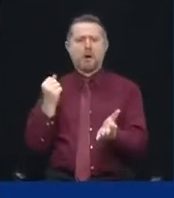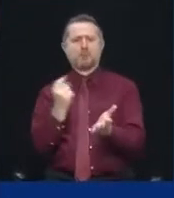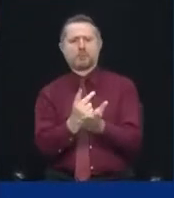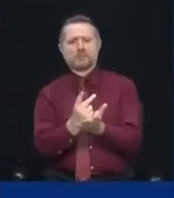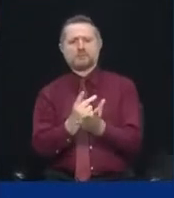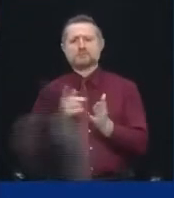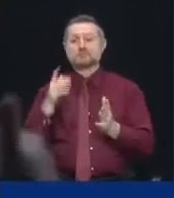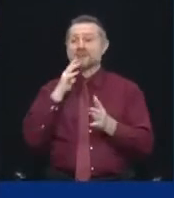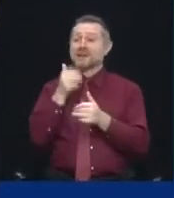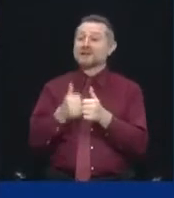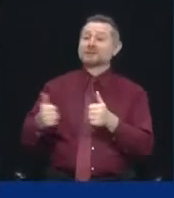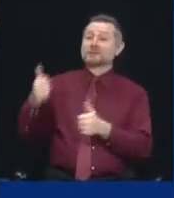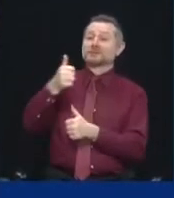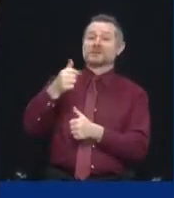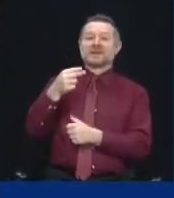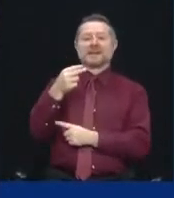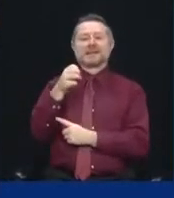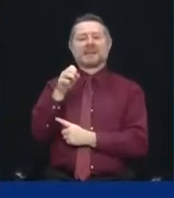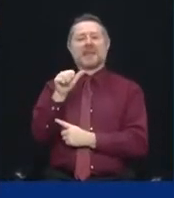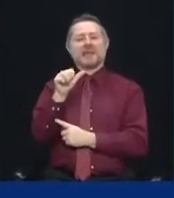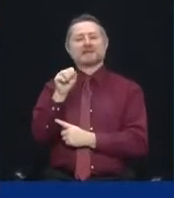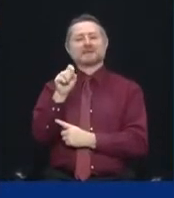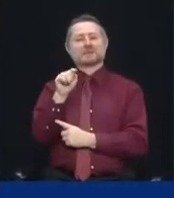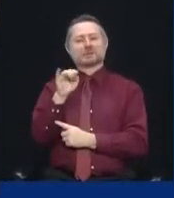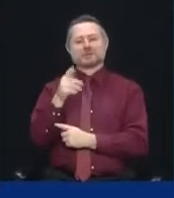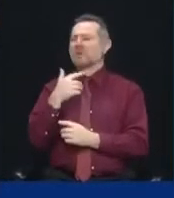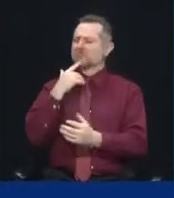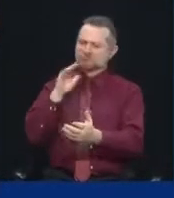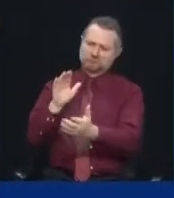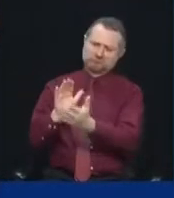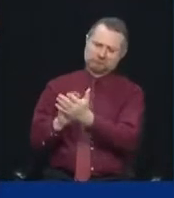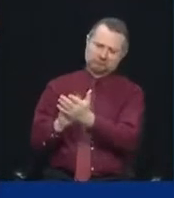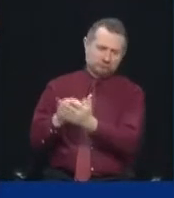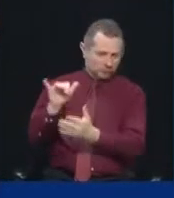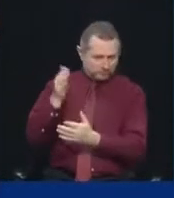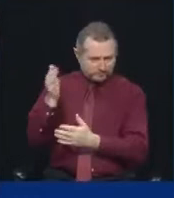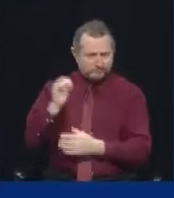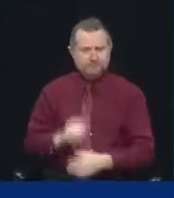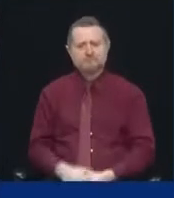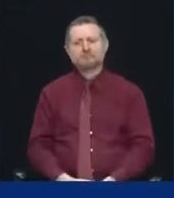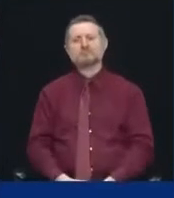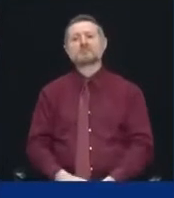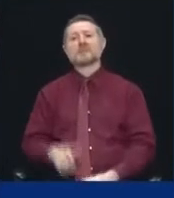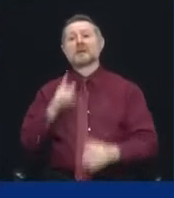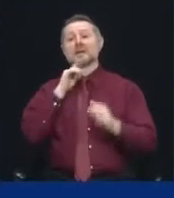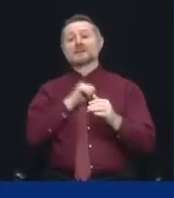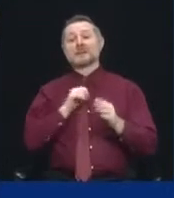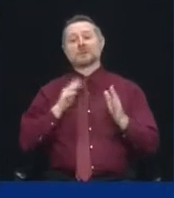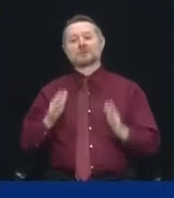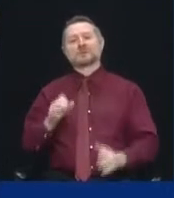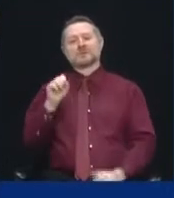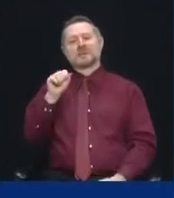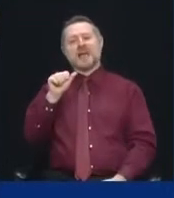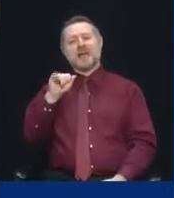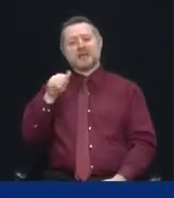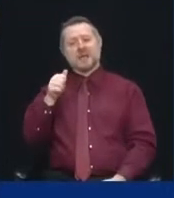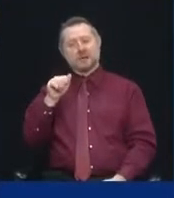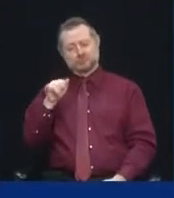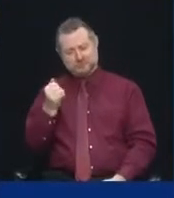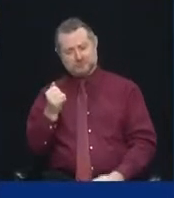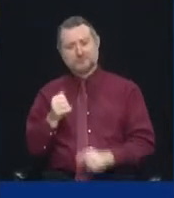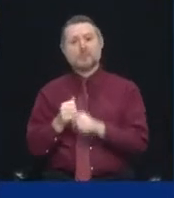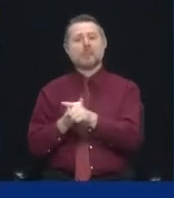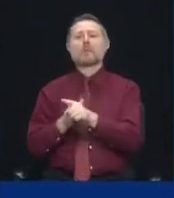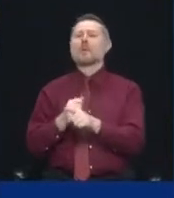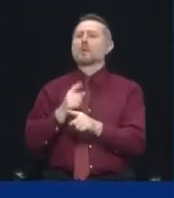is the head of the Assembly. I want to congratulate them. Assemblyman Sayage also has the distinction